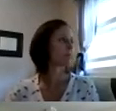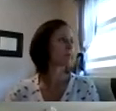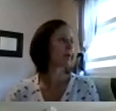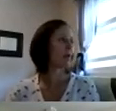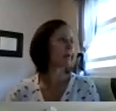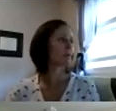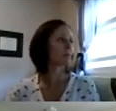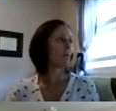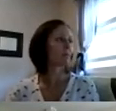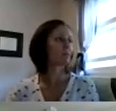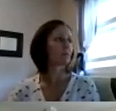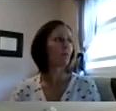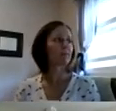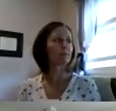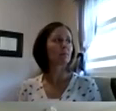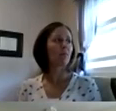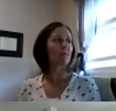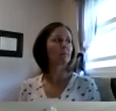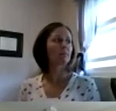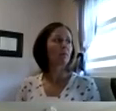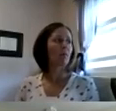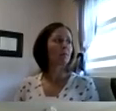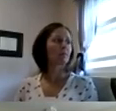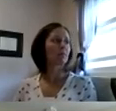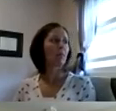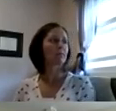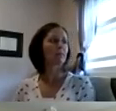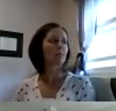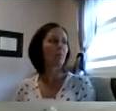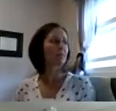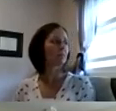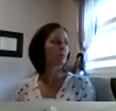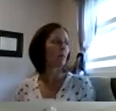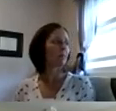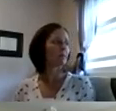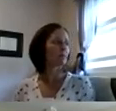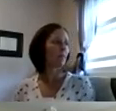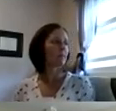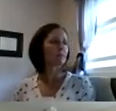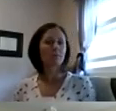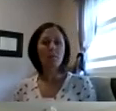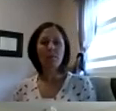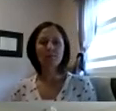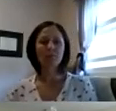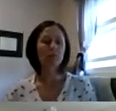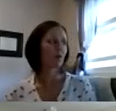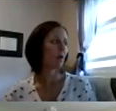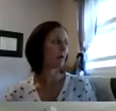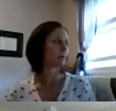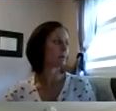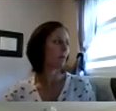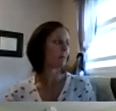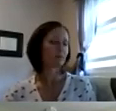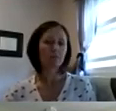strategic planning, re-envisioning how the community can be served. They can also include artist projects and workshops for community members,